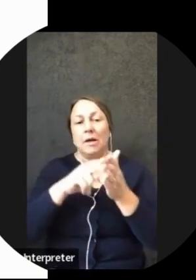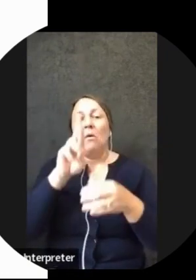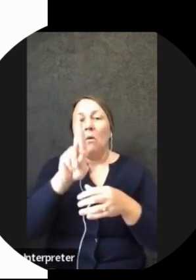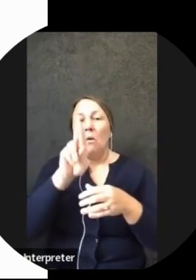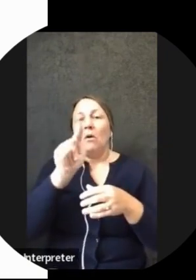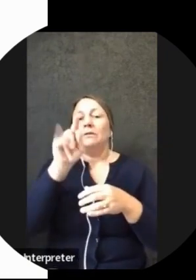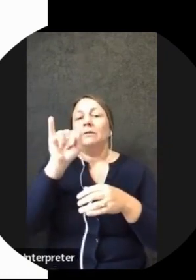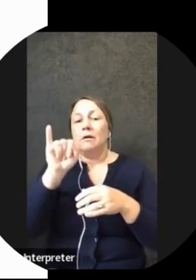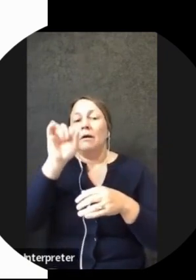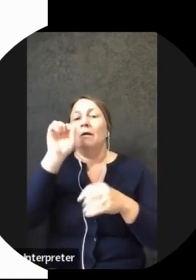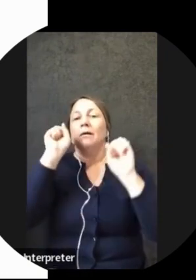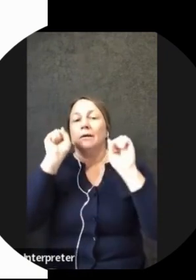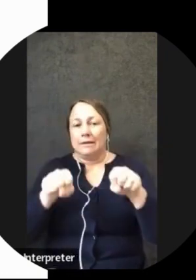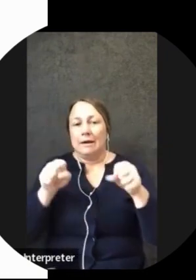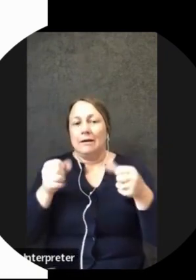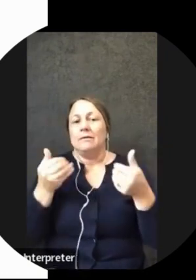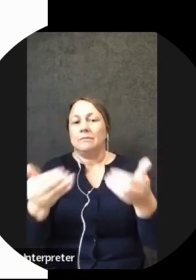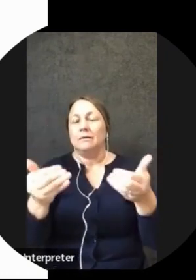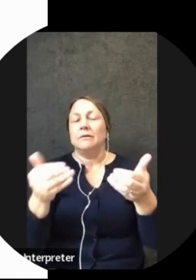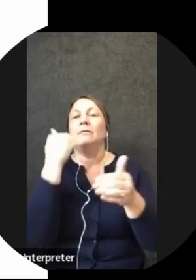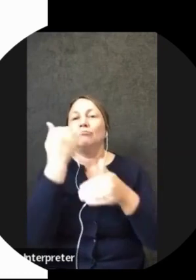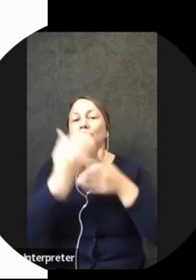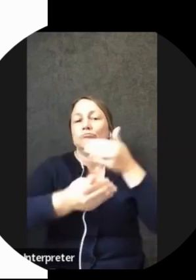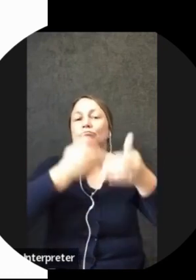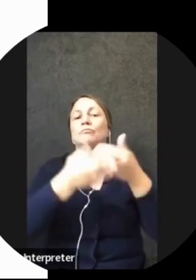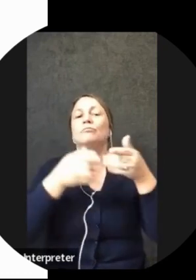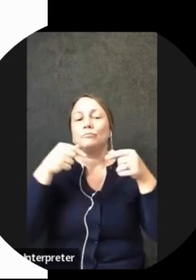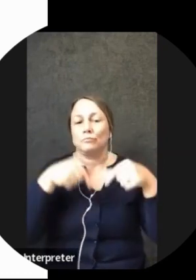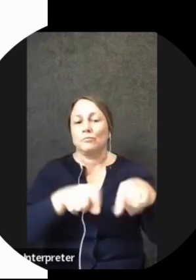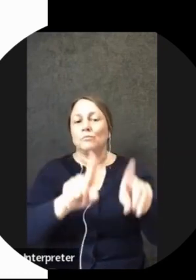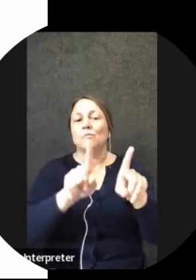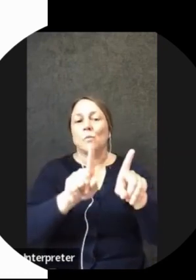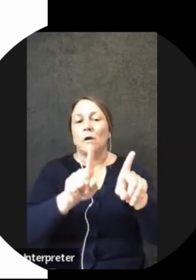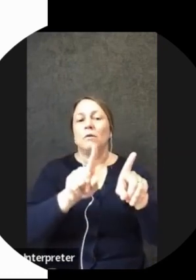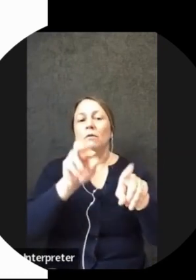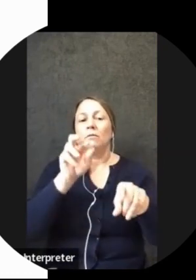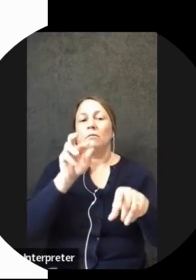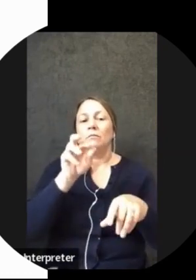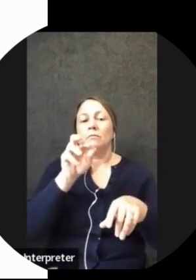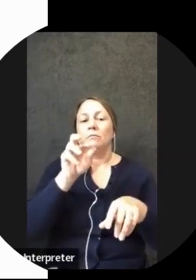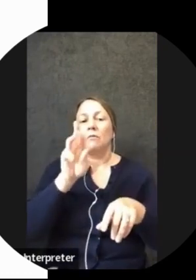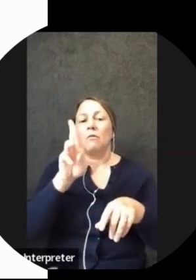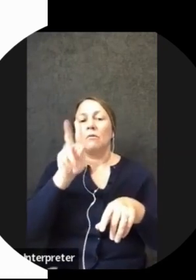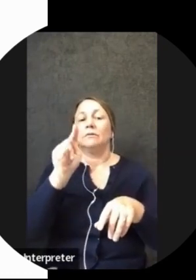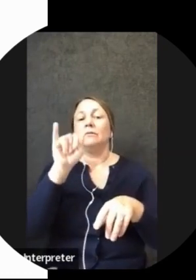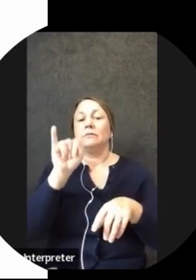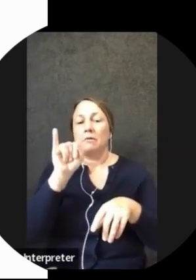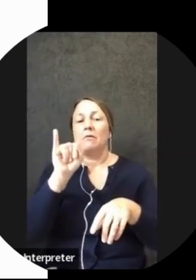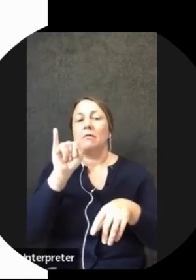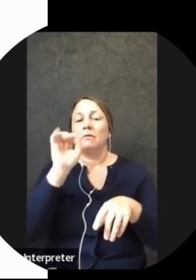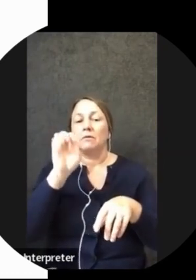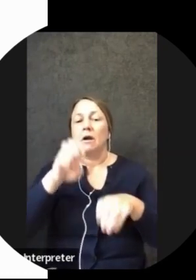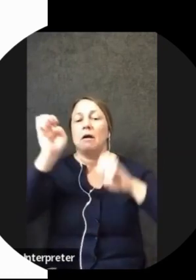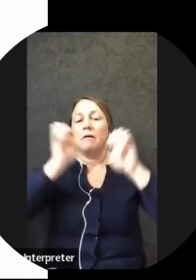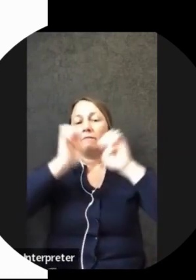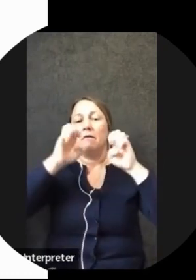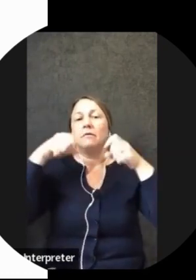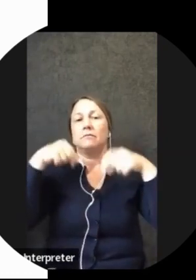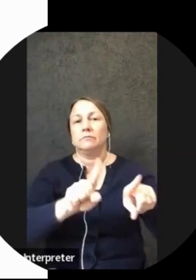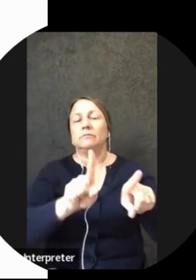being conducted. Some interventions may include preferential seating or extra